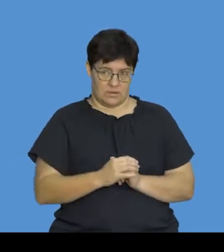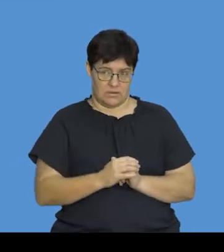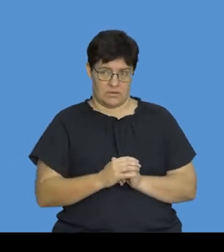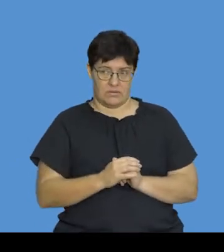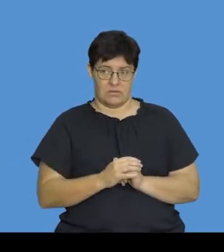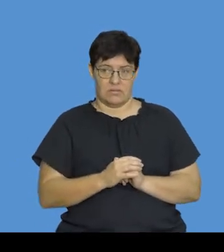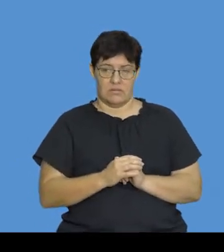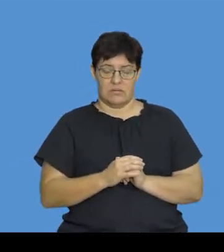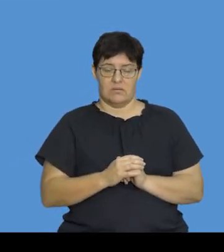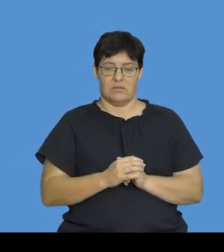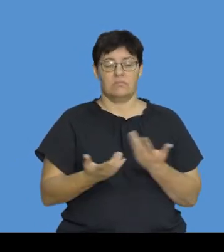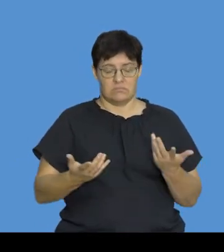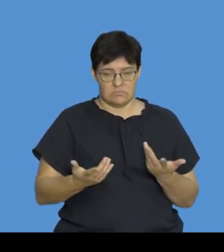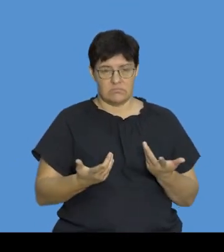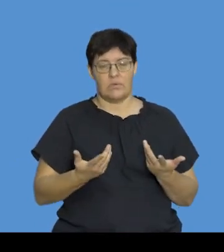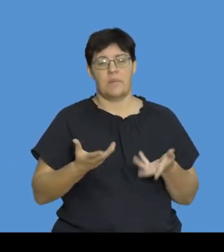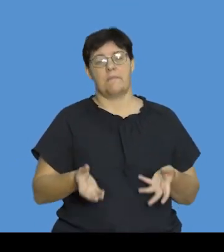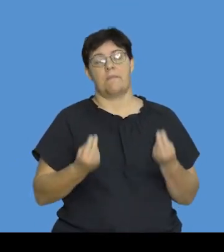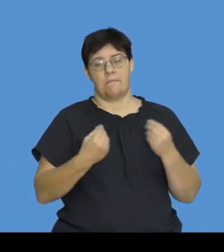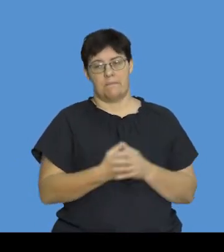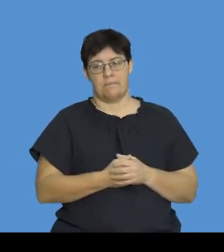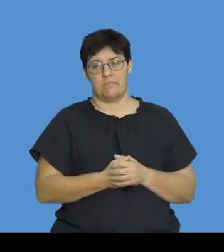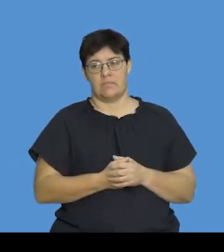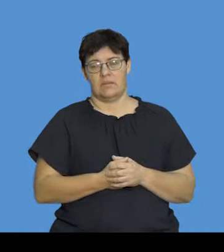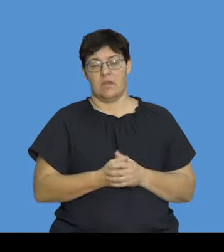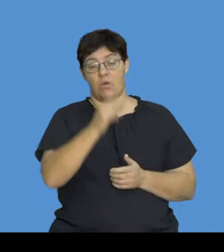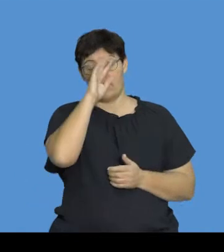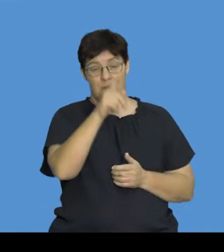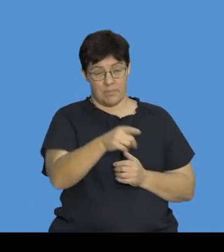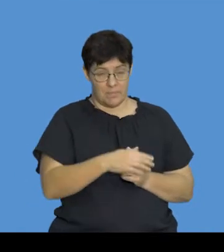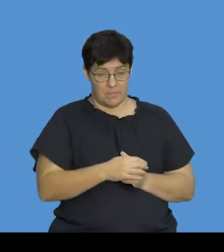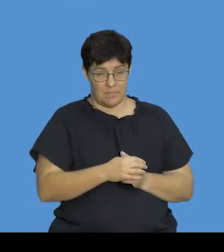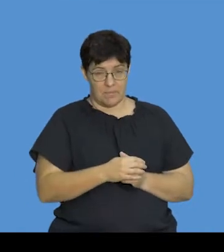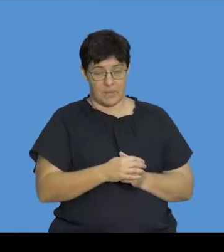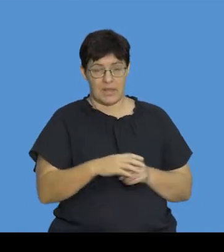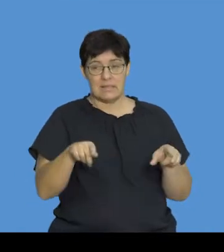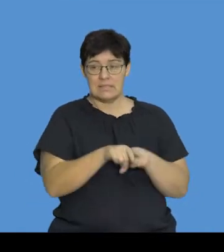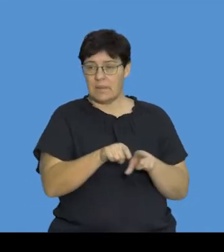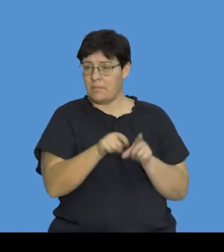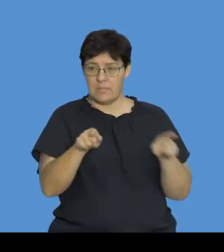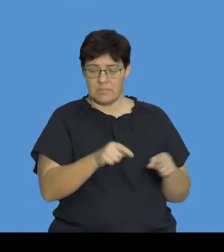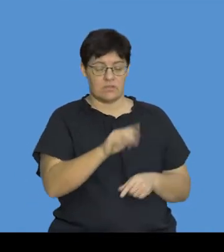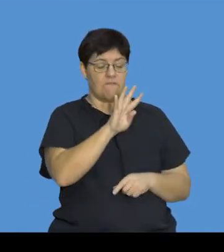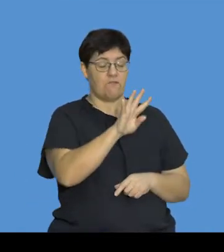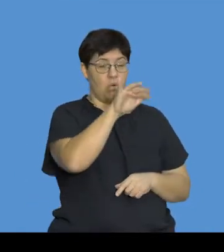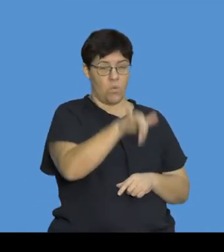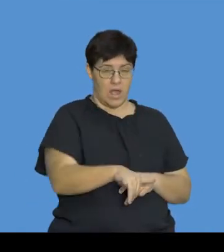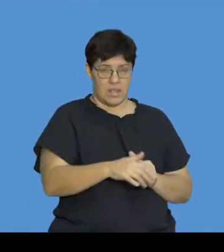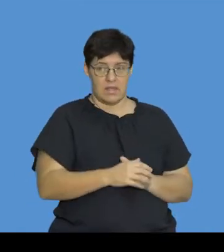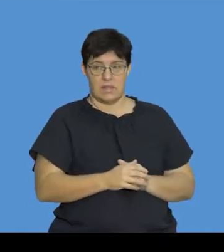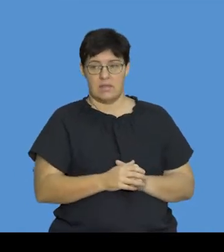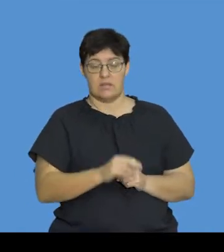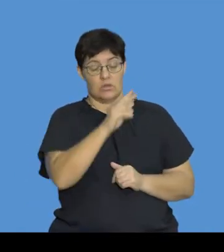1, and that's what I will then have there. Remember, you work out your like terms after doing that, so it will be